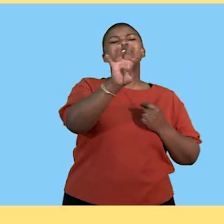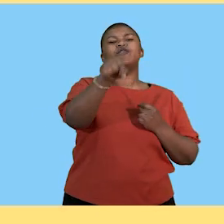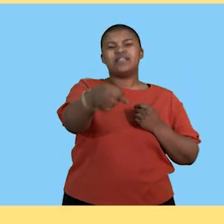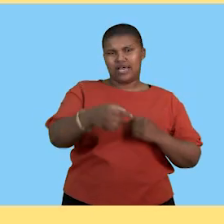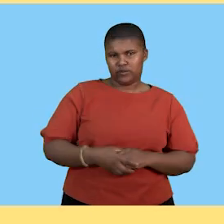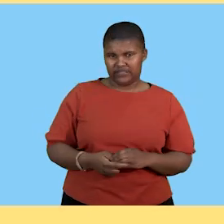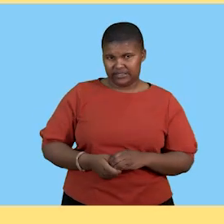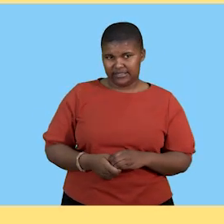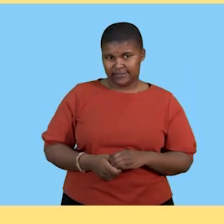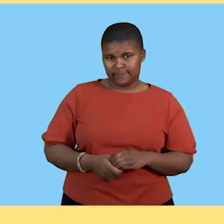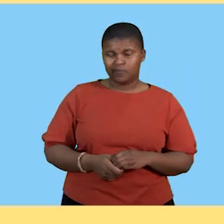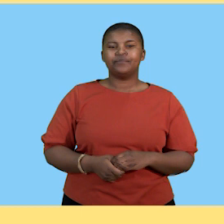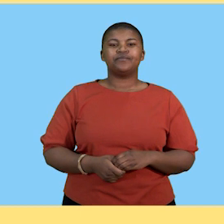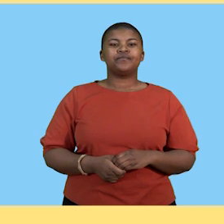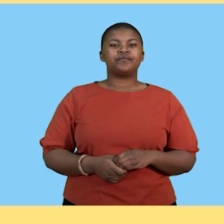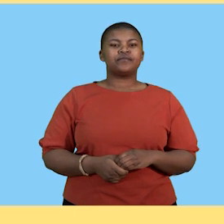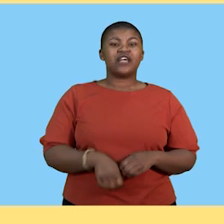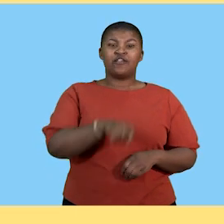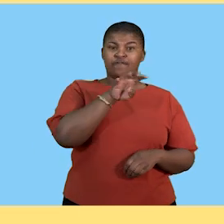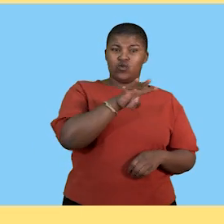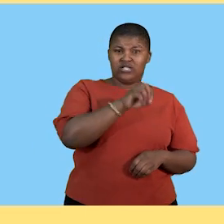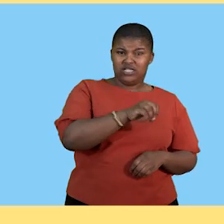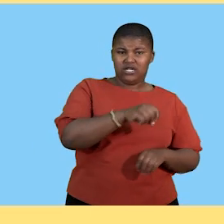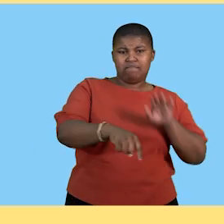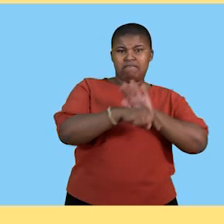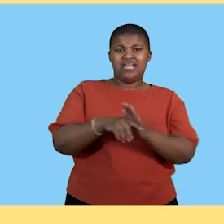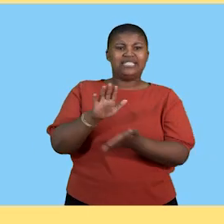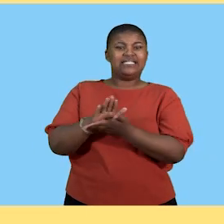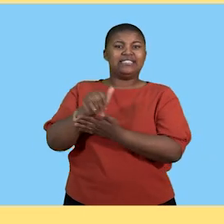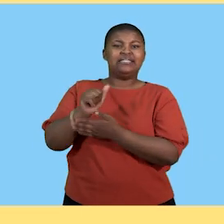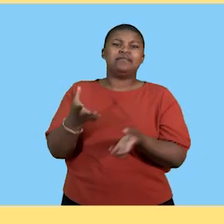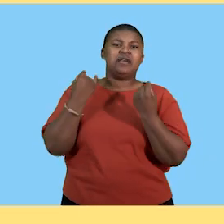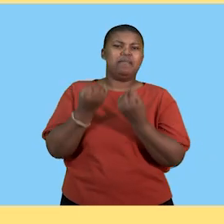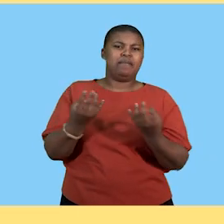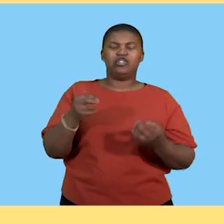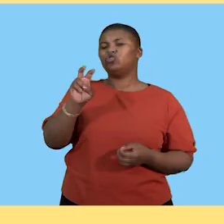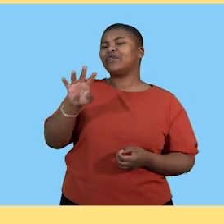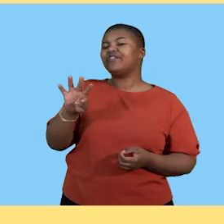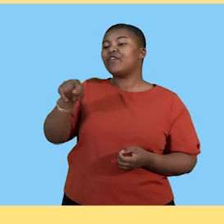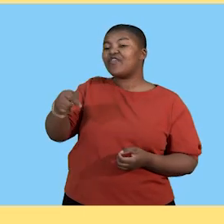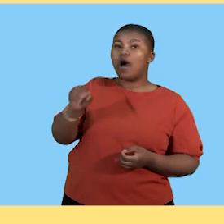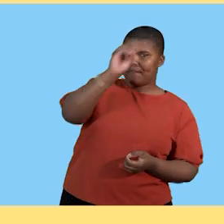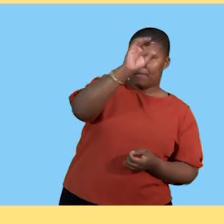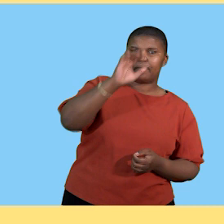24,000. It is your 40 minus 16 to give you your